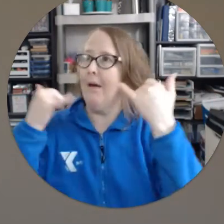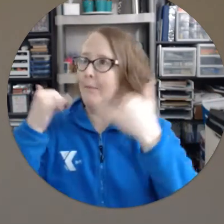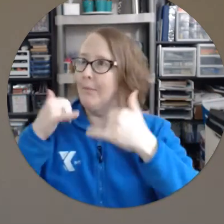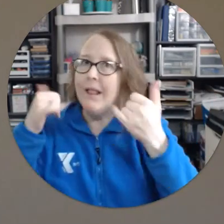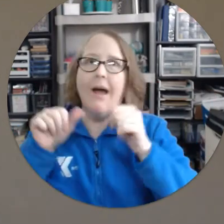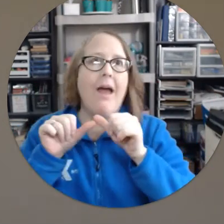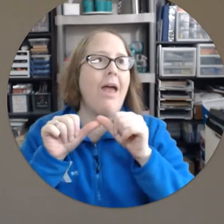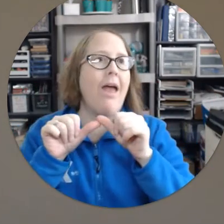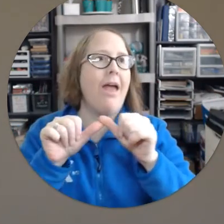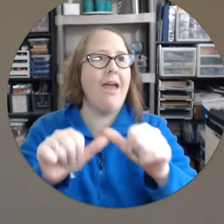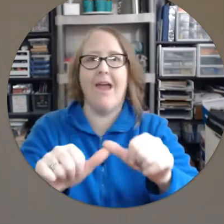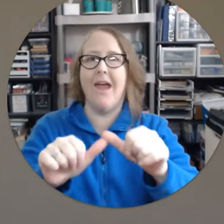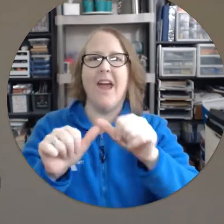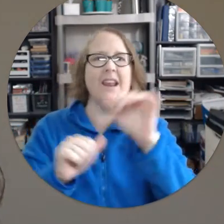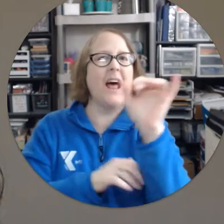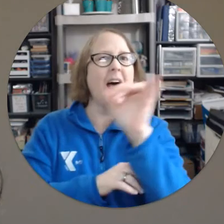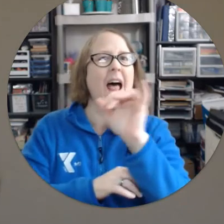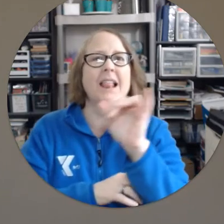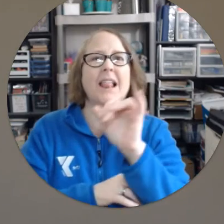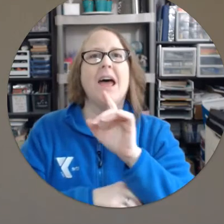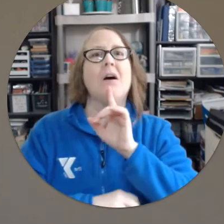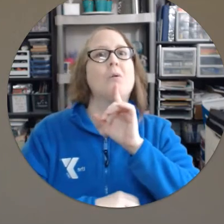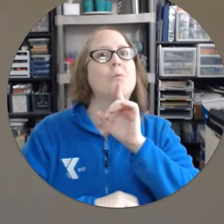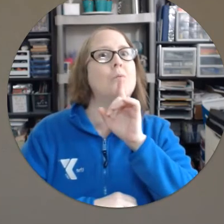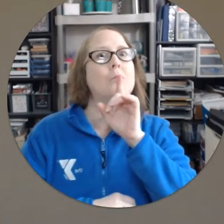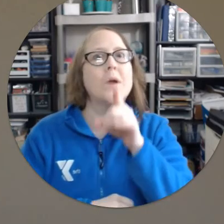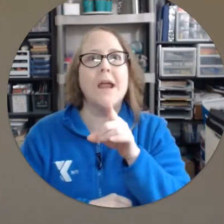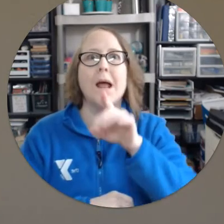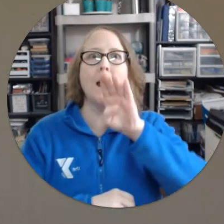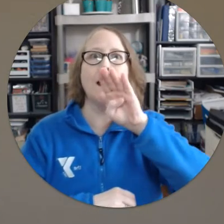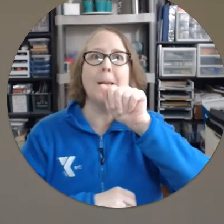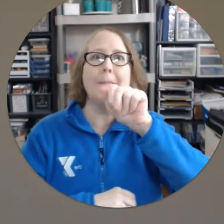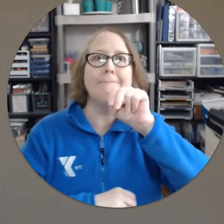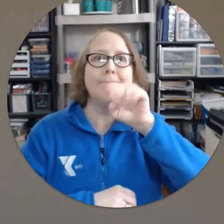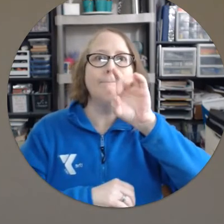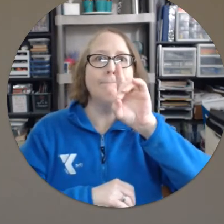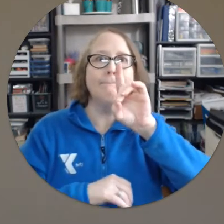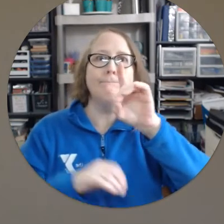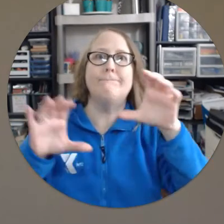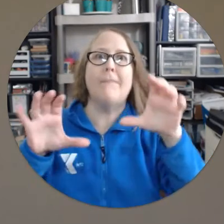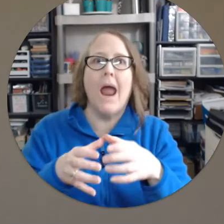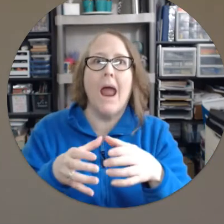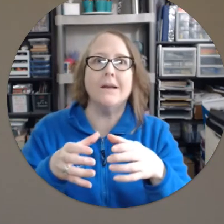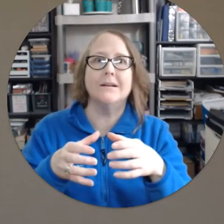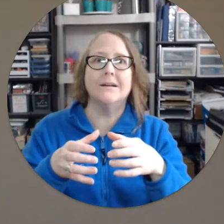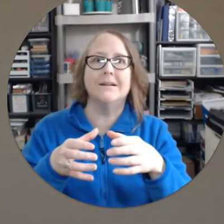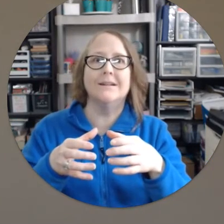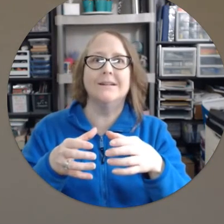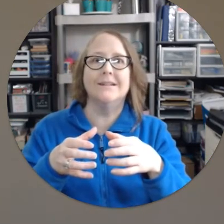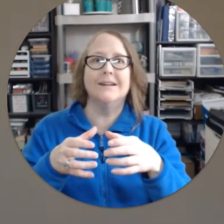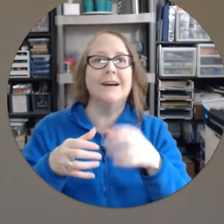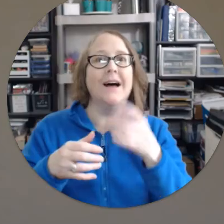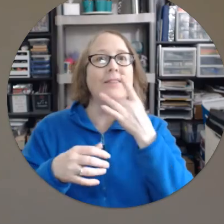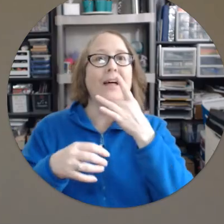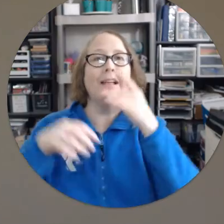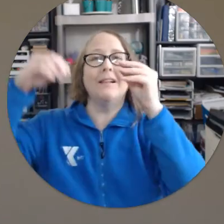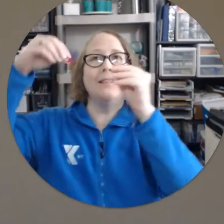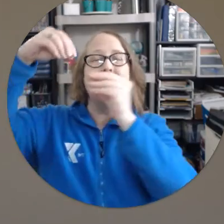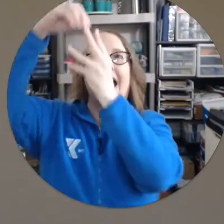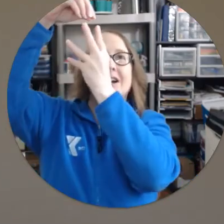played like a real band. The little lanterns came